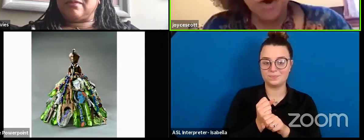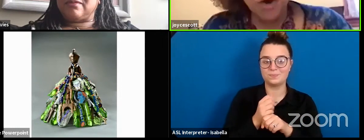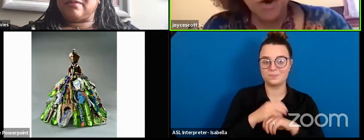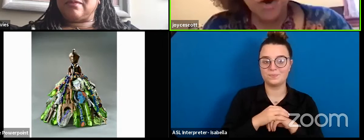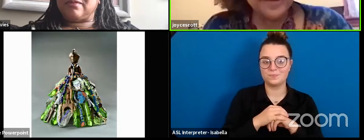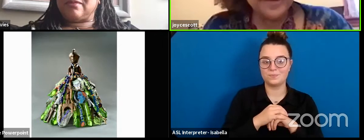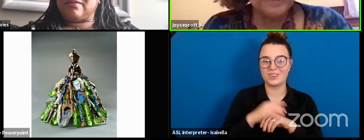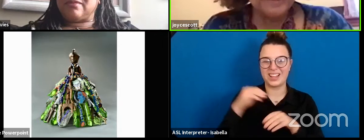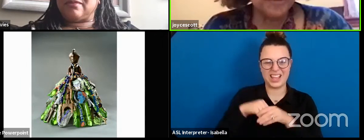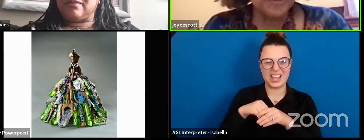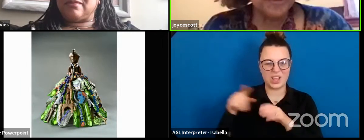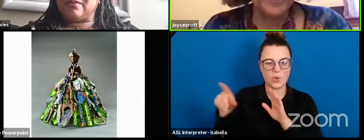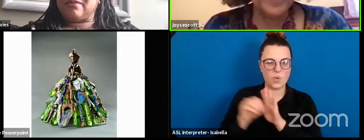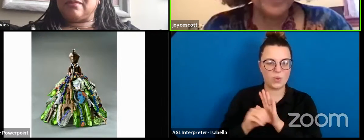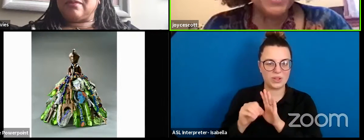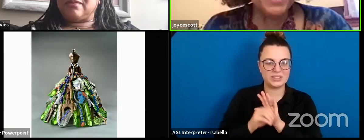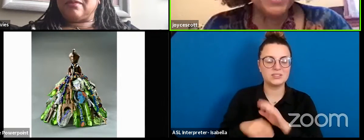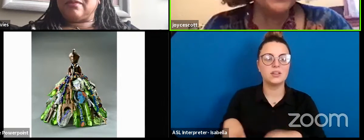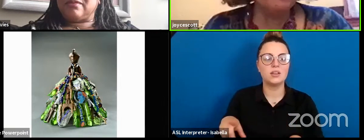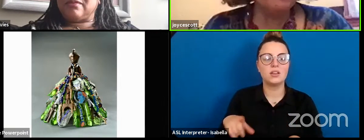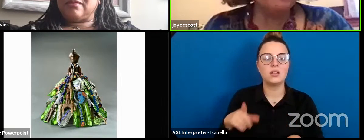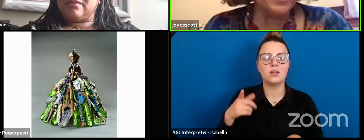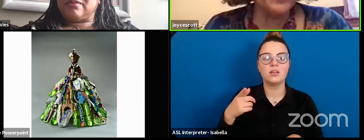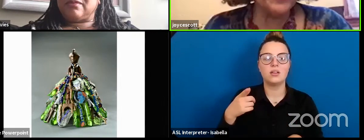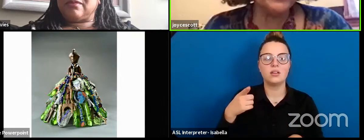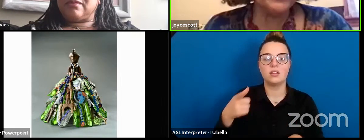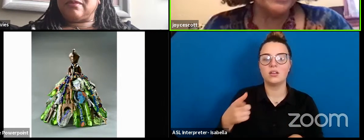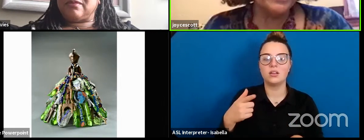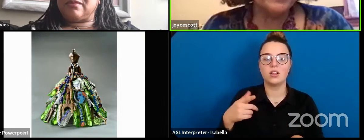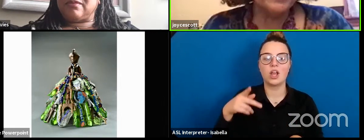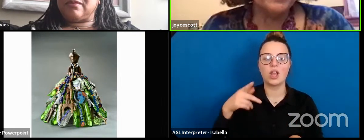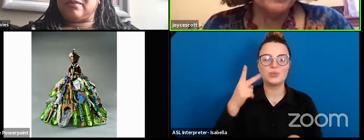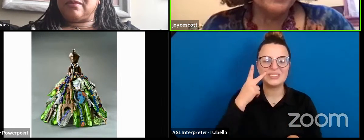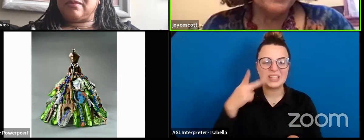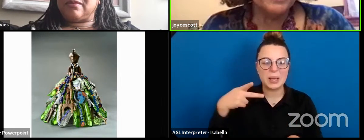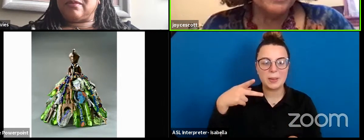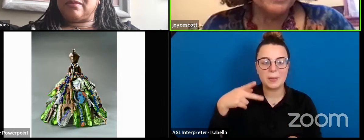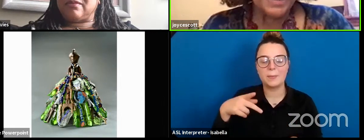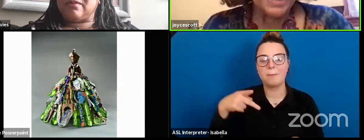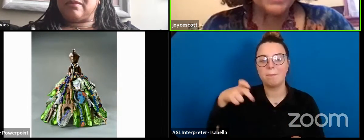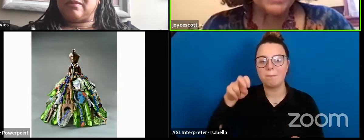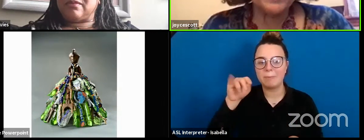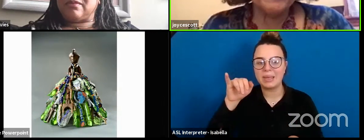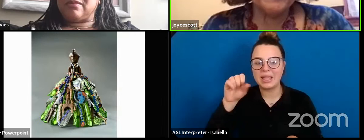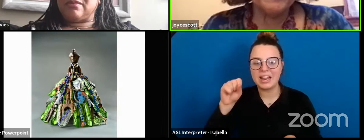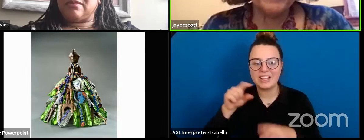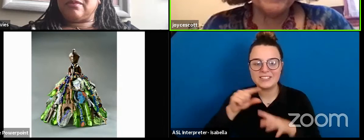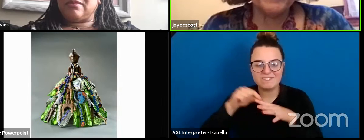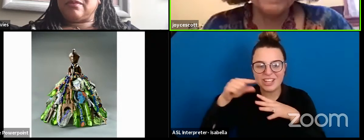in New Orleans. So their penises, fingers, and eyes.